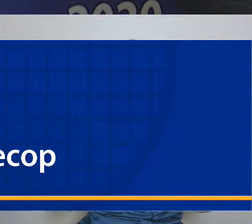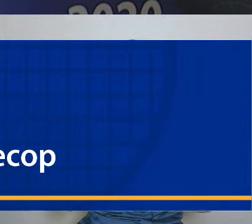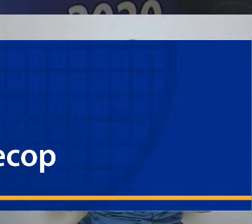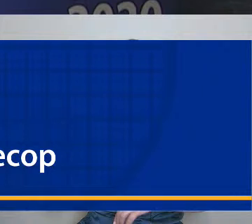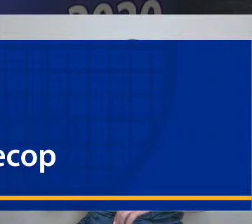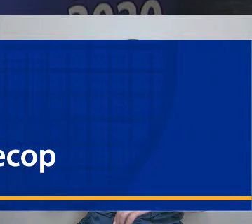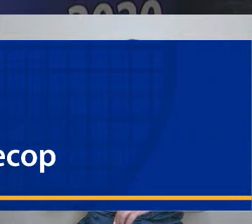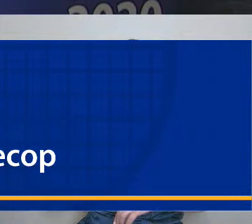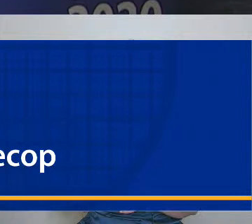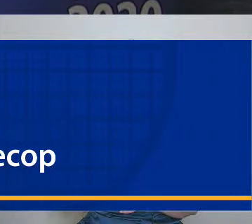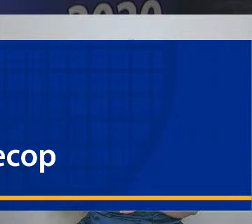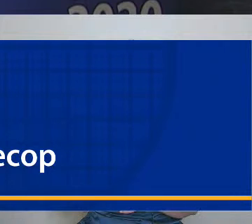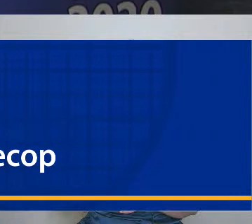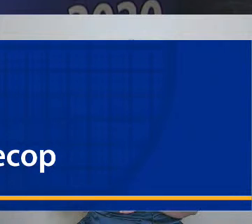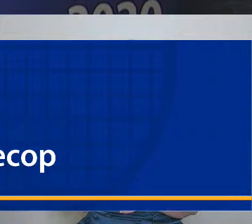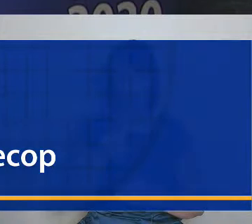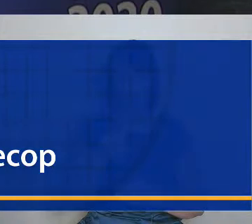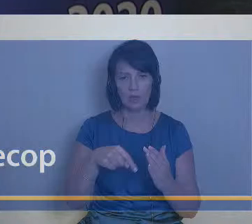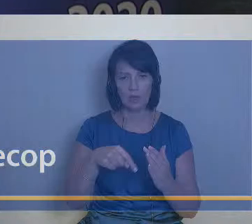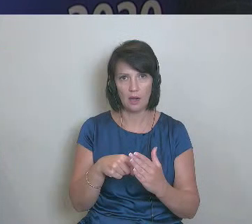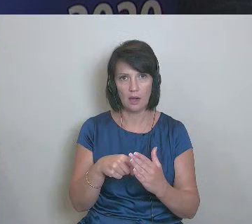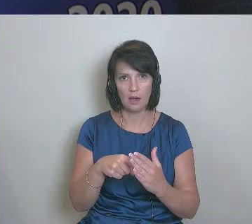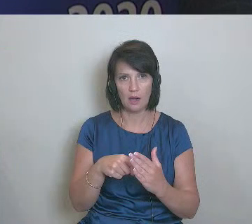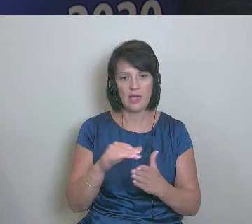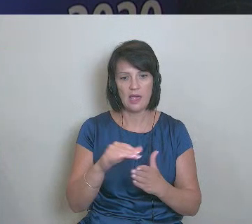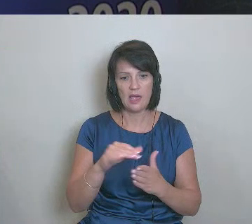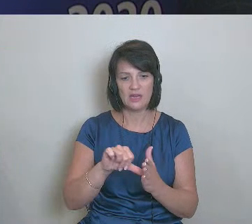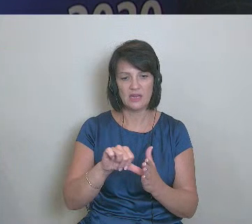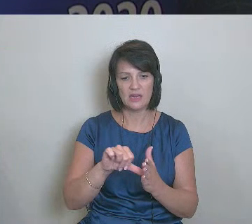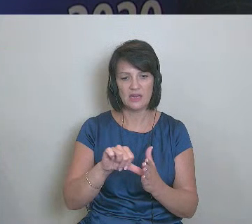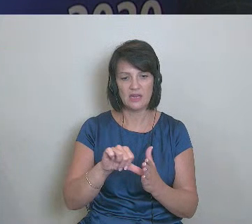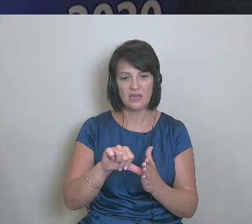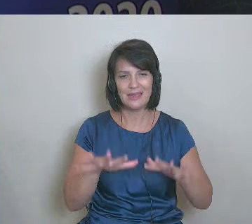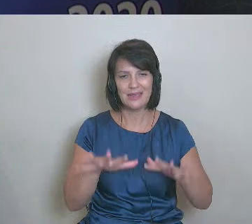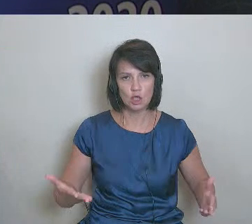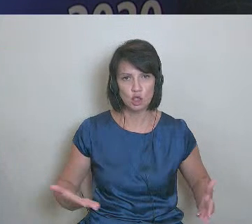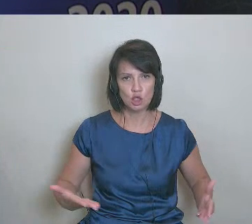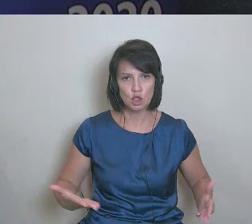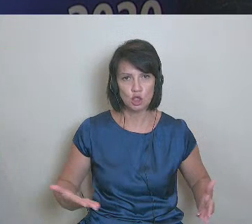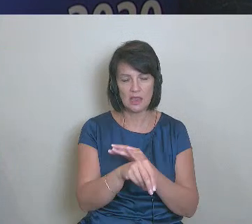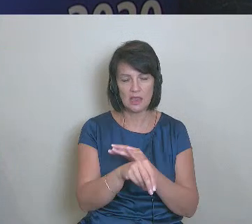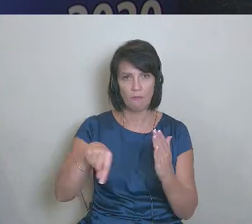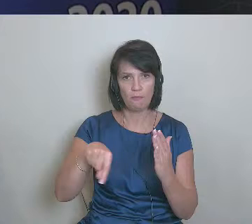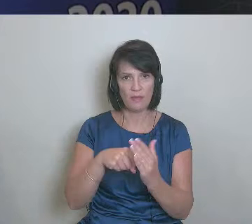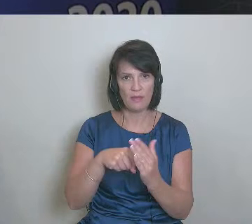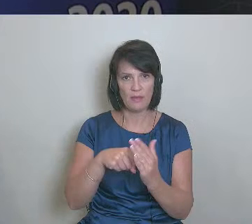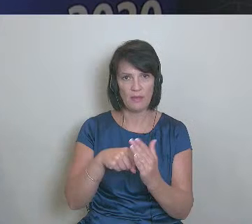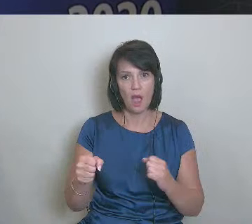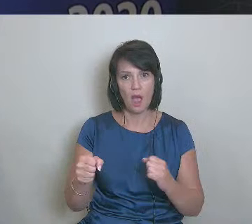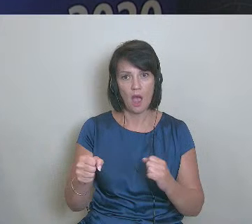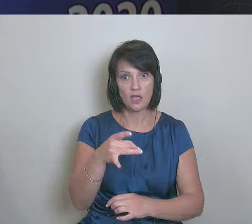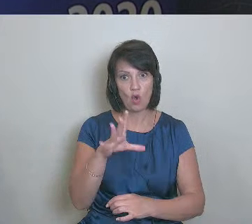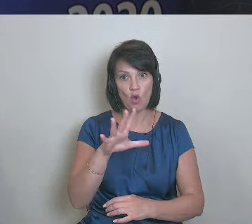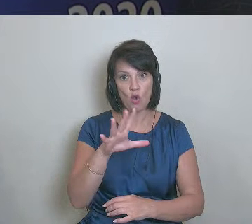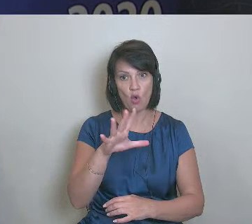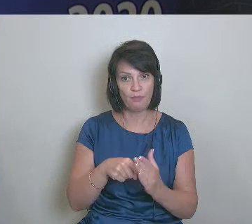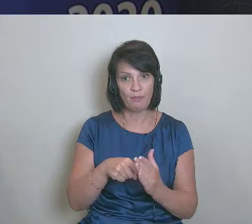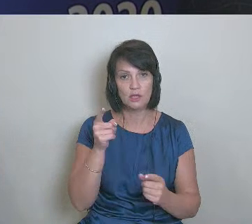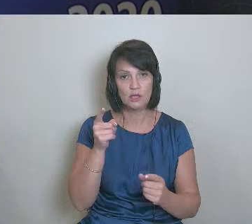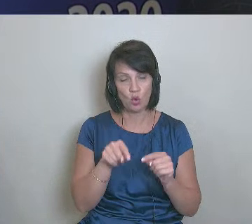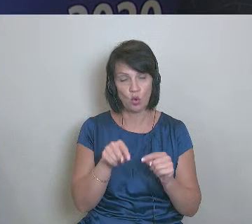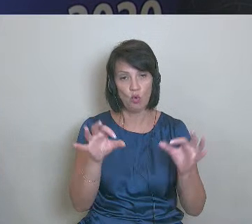to rayon councils and city councils because the latter represent the interests only